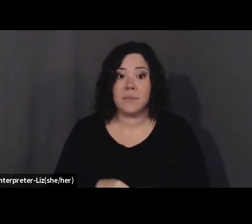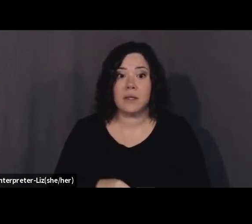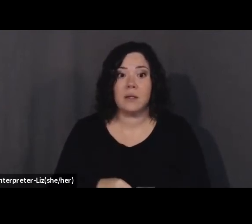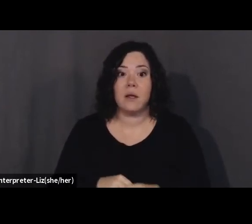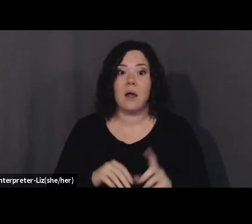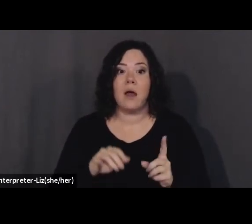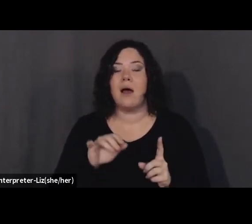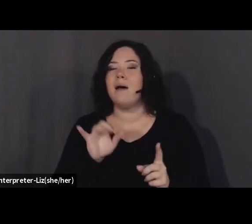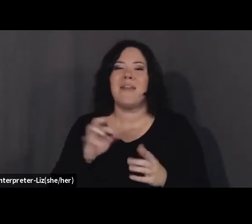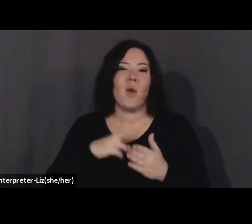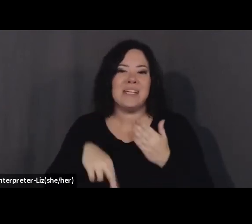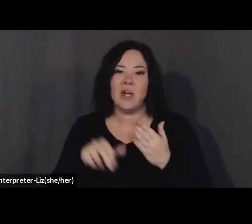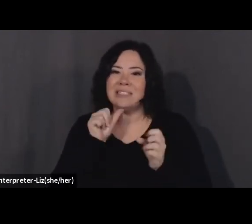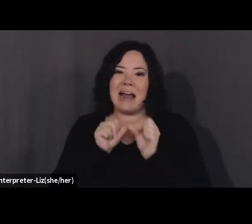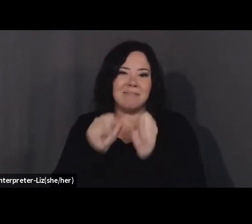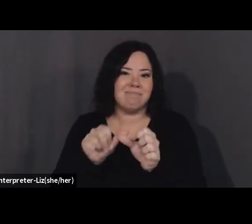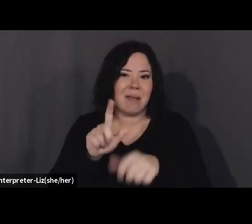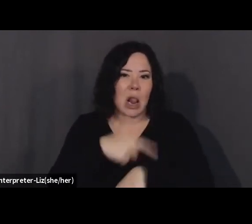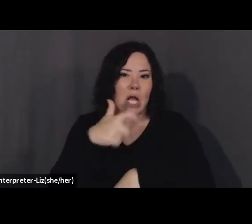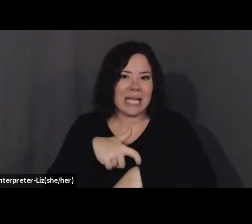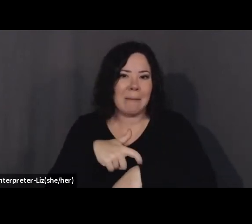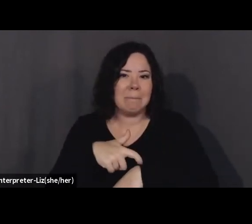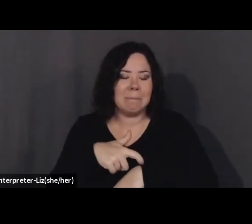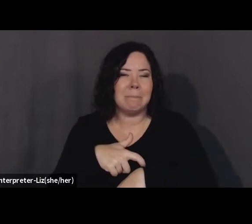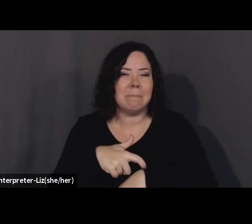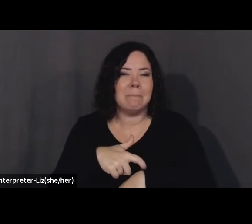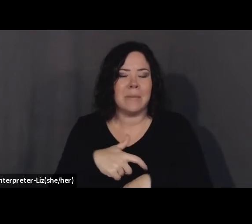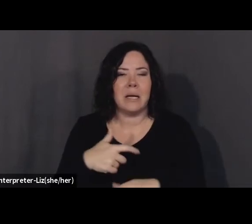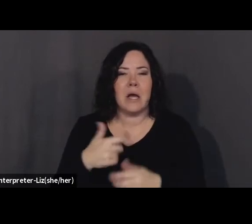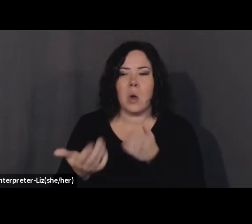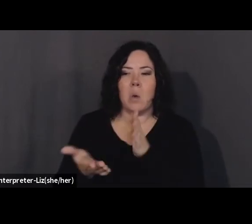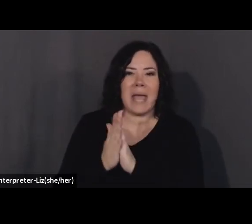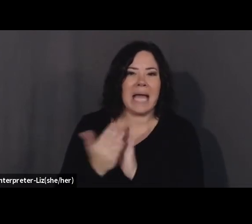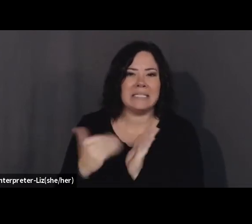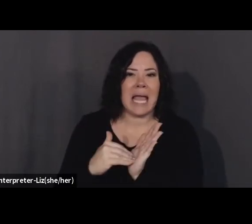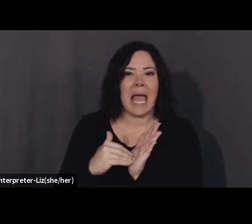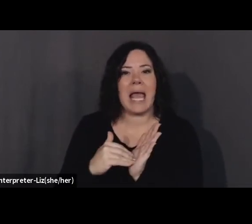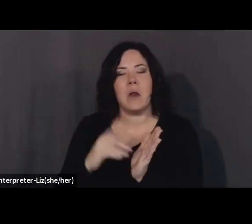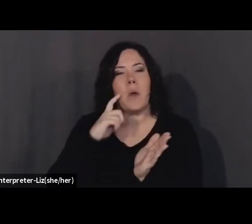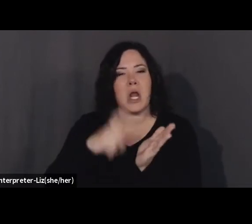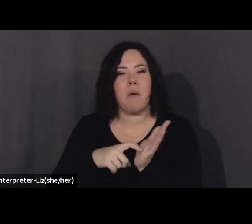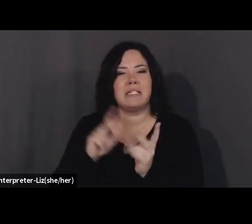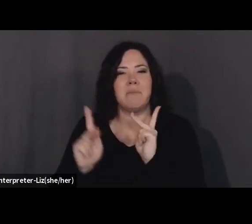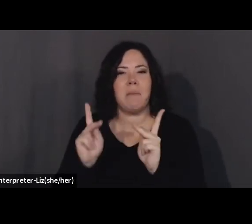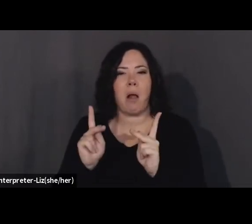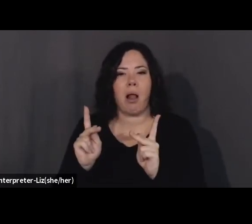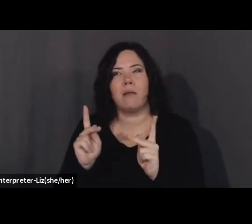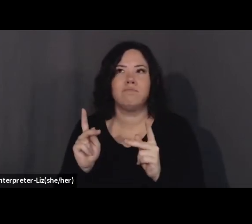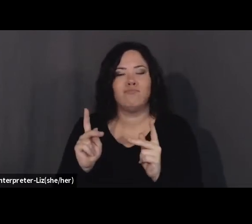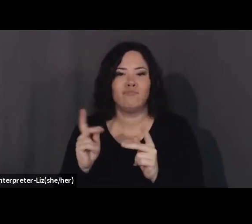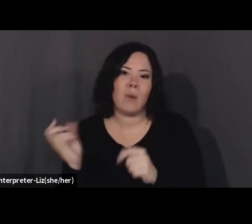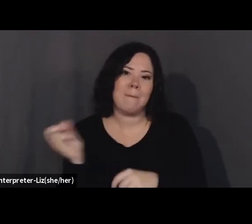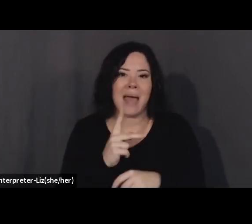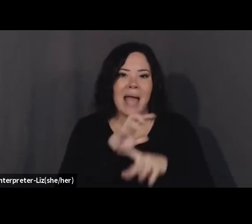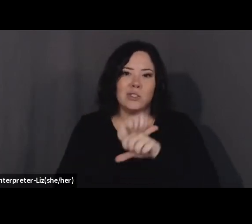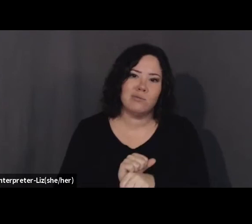didn't hold super long. We did follow-up work as well, and saw that folks kind of returned back to normal. And that's where we were thinking that's a